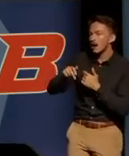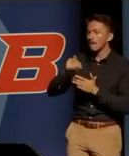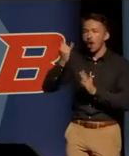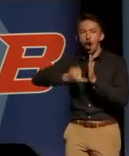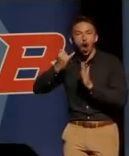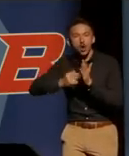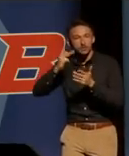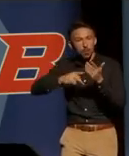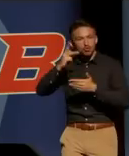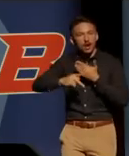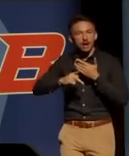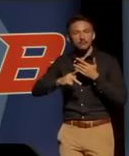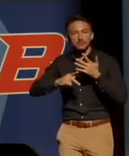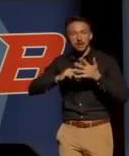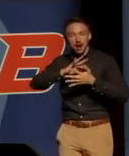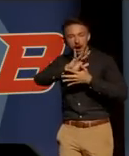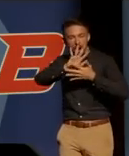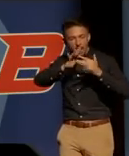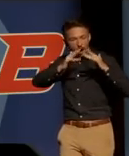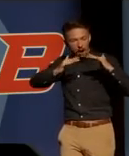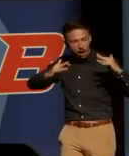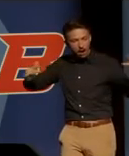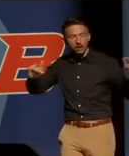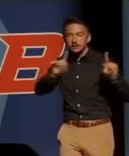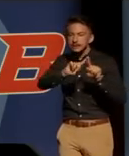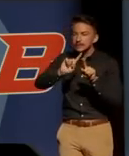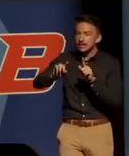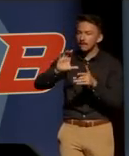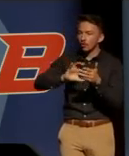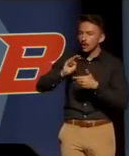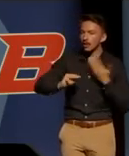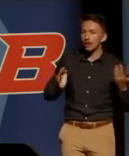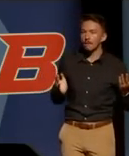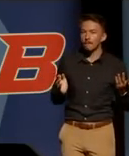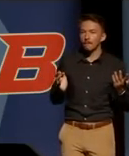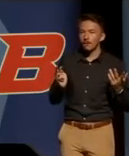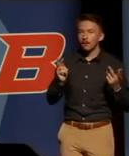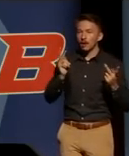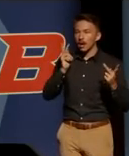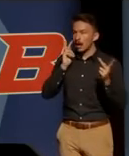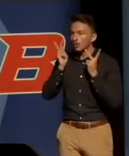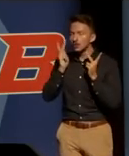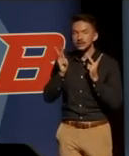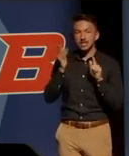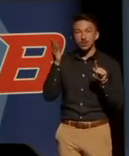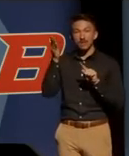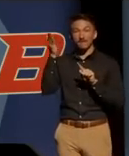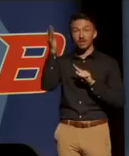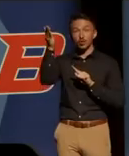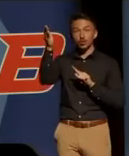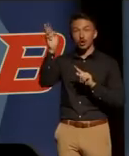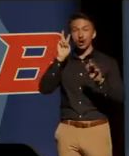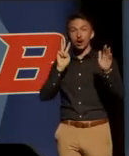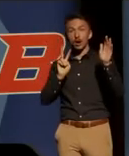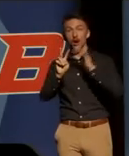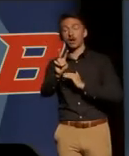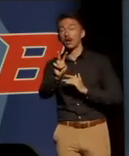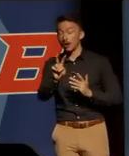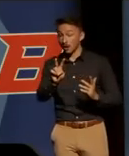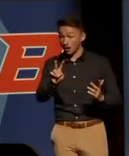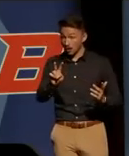from all over our curriculum, and you see what the future holds, however